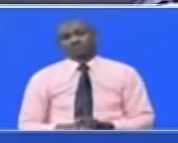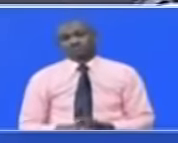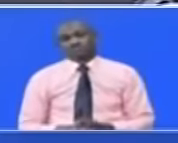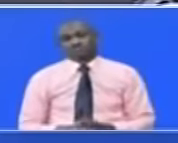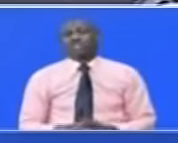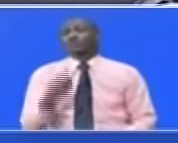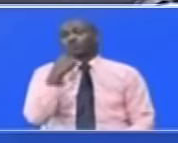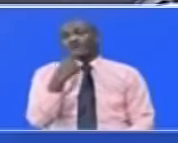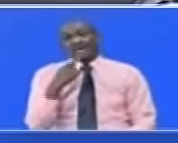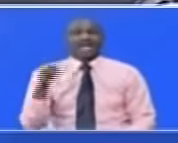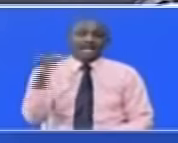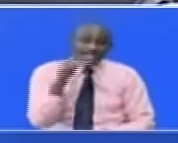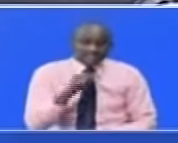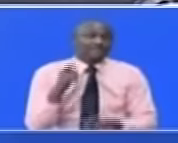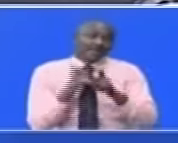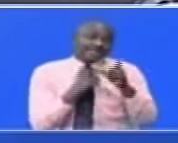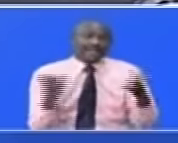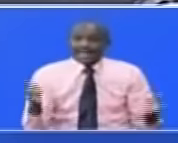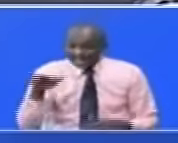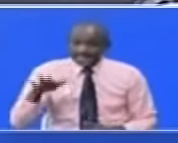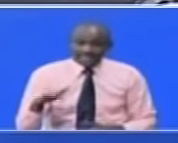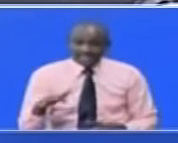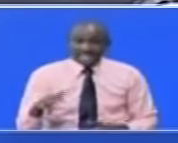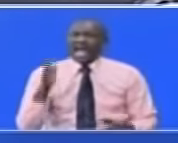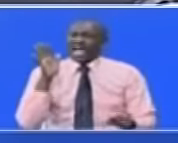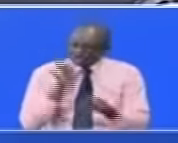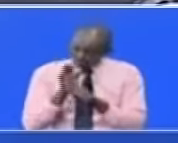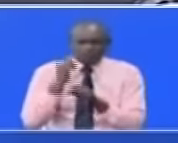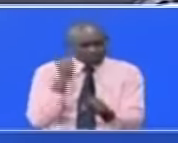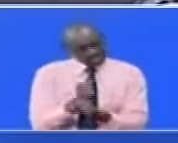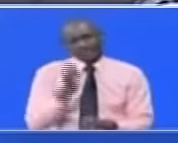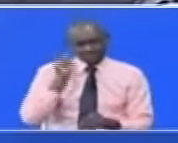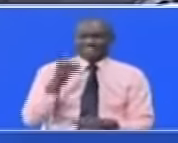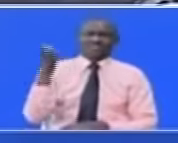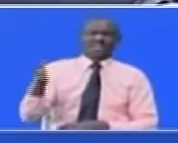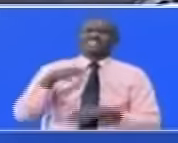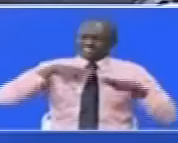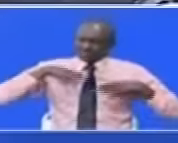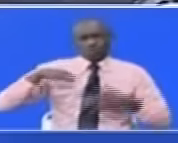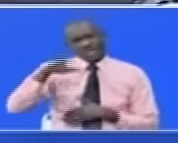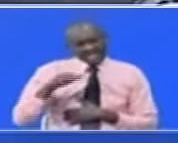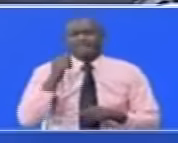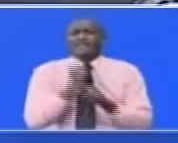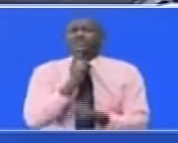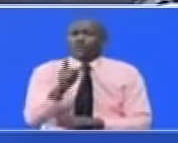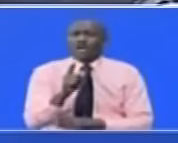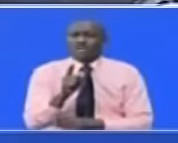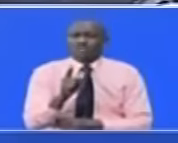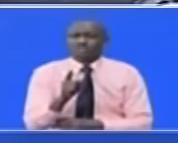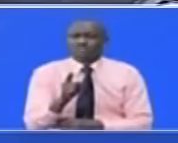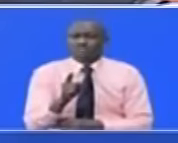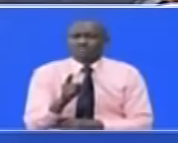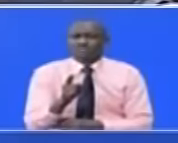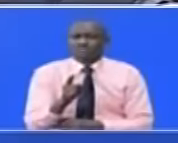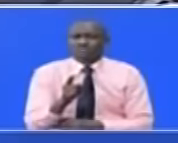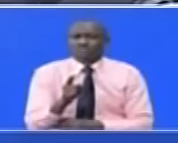Turkana, Garissa, Mandera, a lot of work has got to be done in Samburu to ensure that